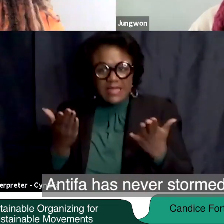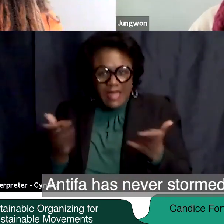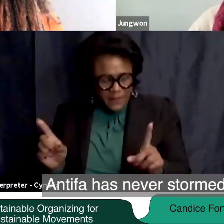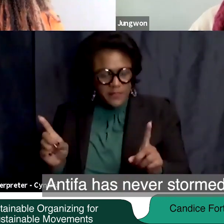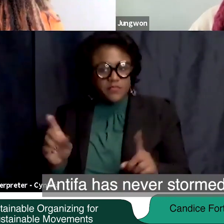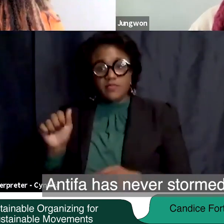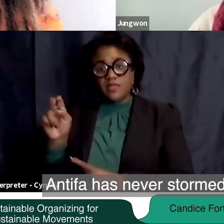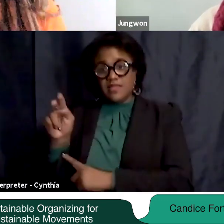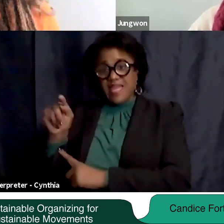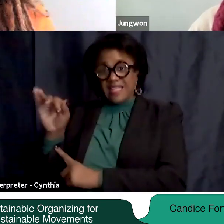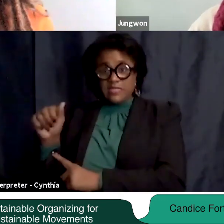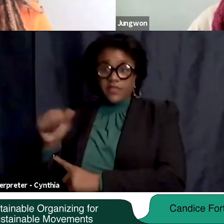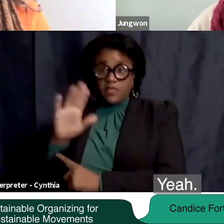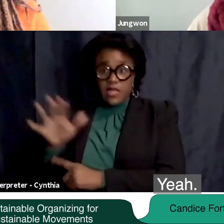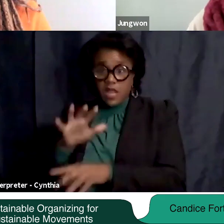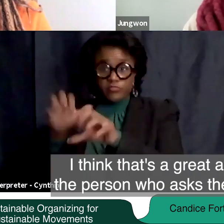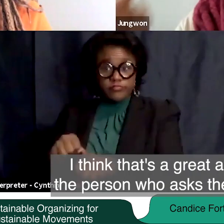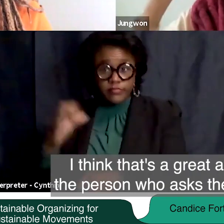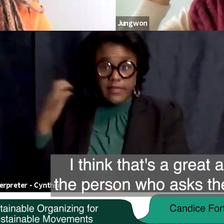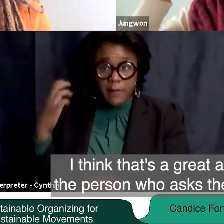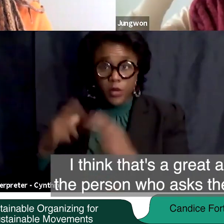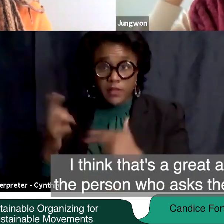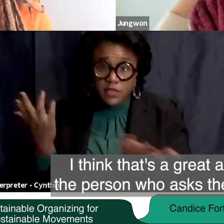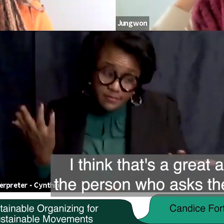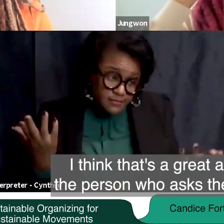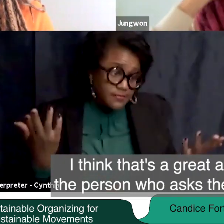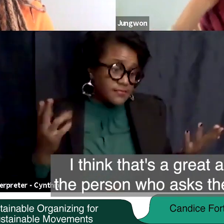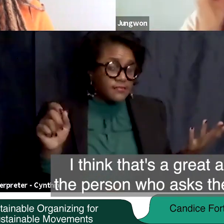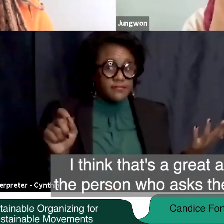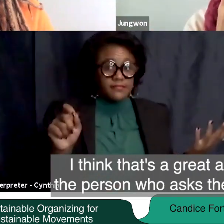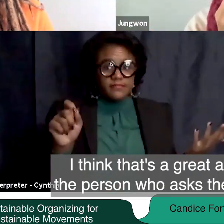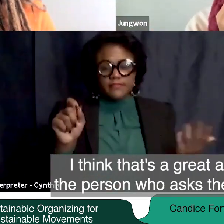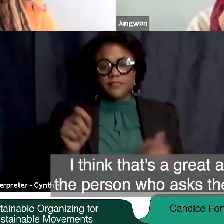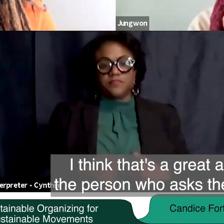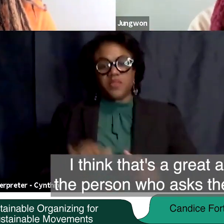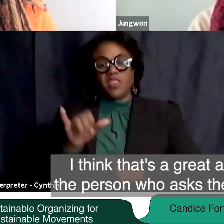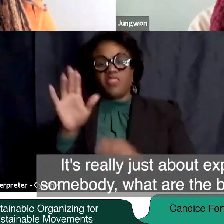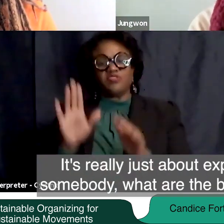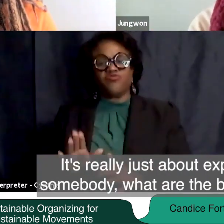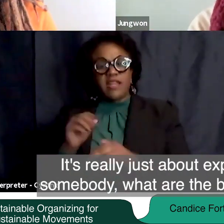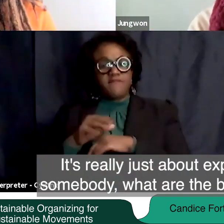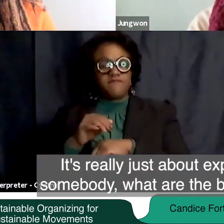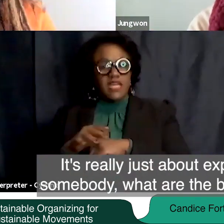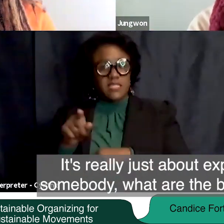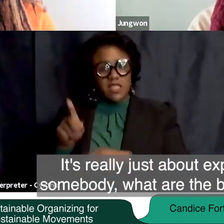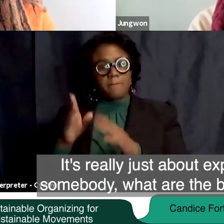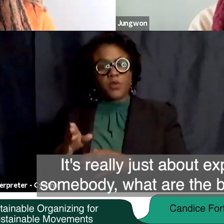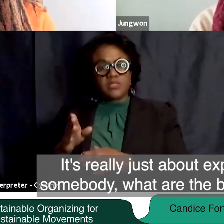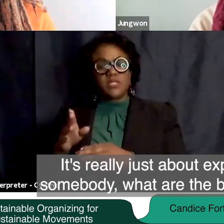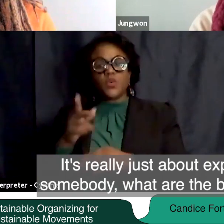Antifa's never stormed the Capitol. Yeah, I think that's a great advice for the person who asked the question. It's really just